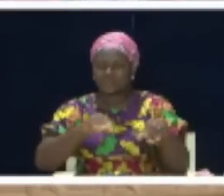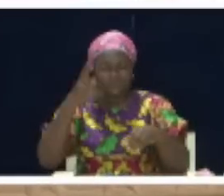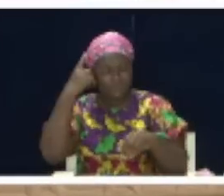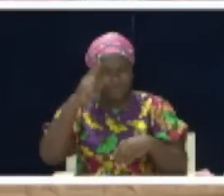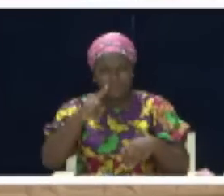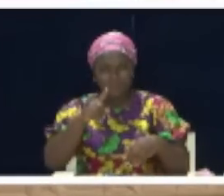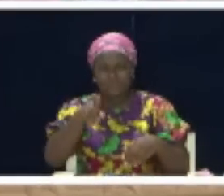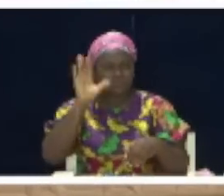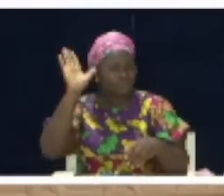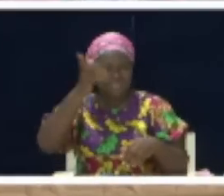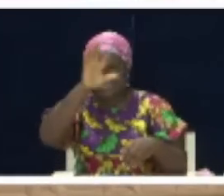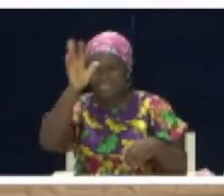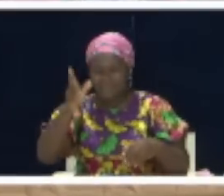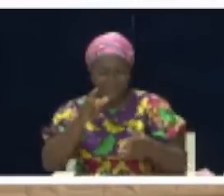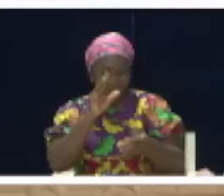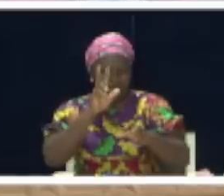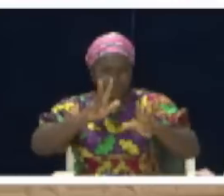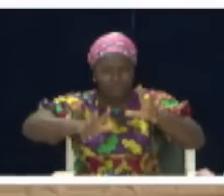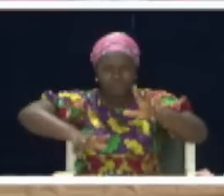So they brought the chief home.